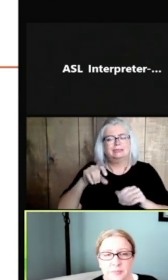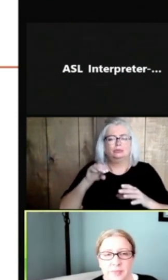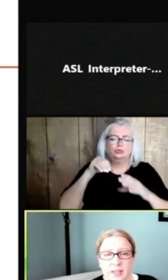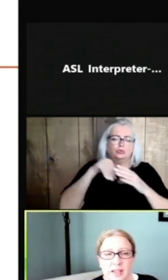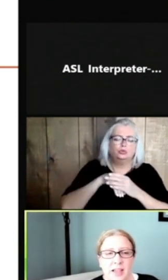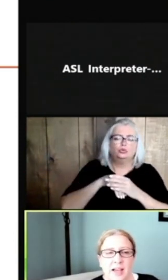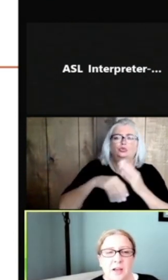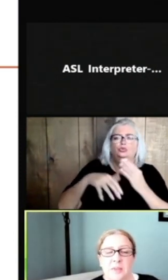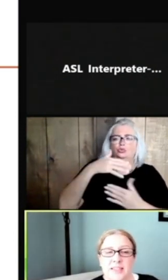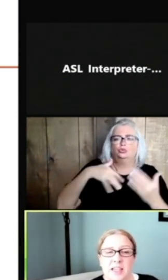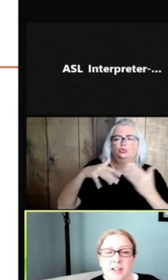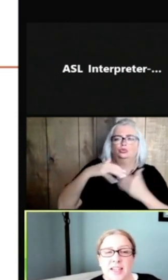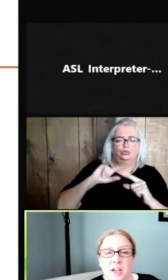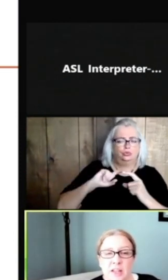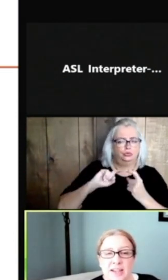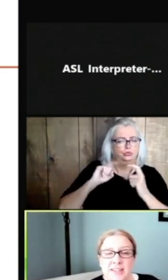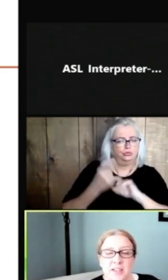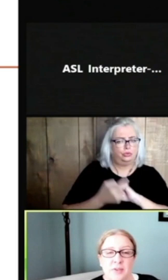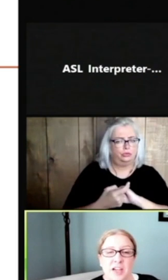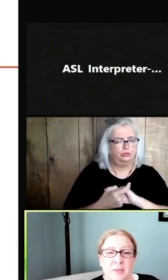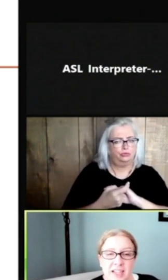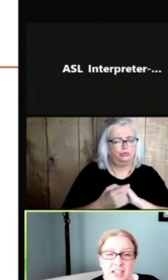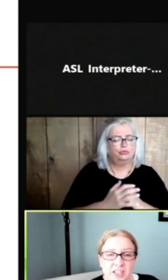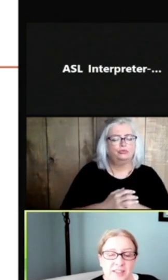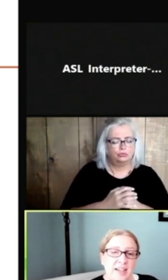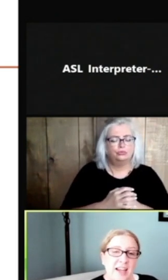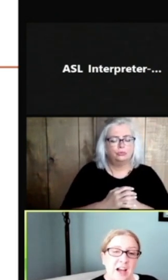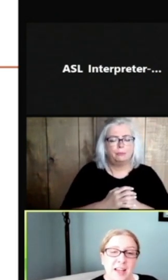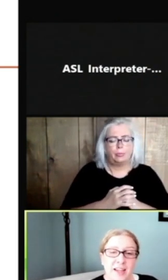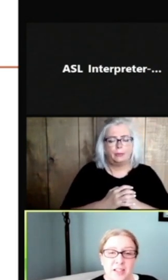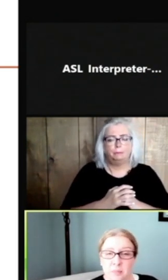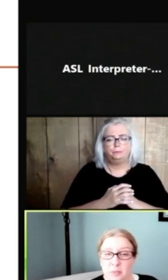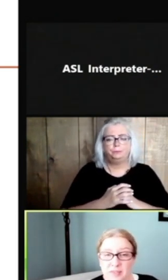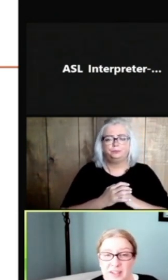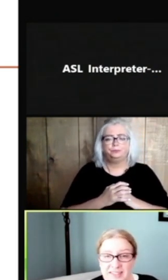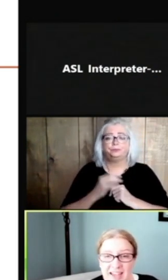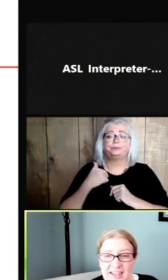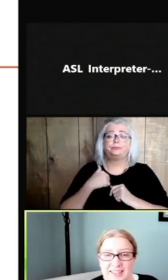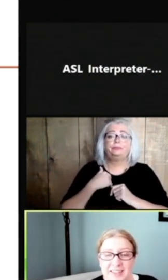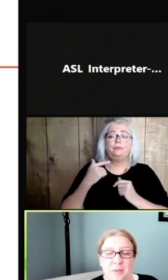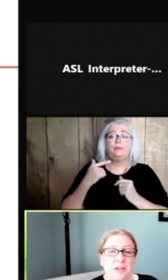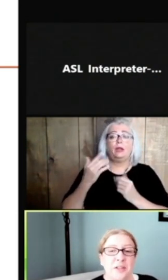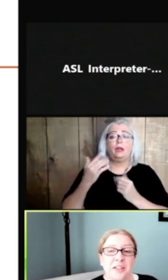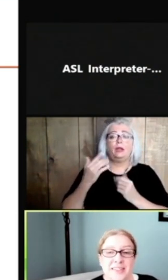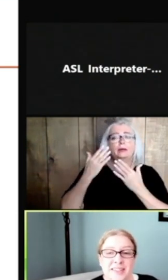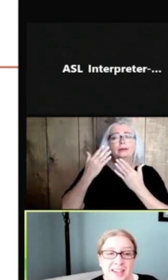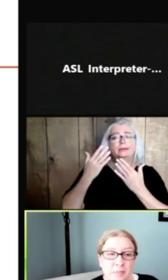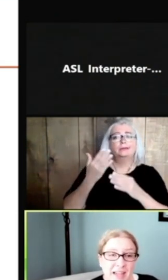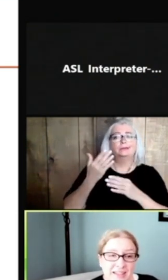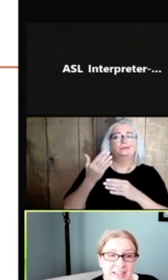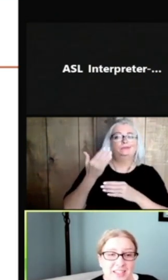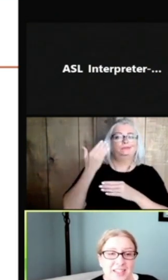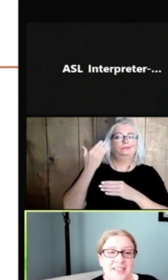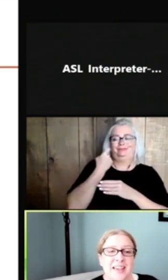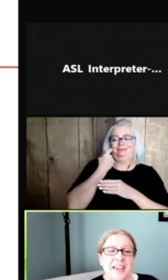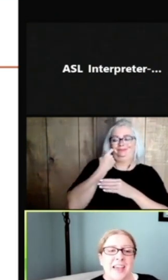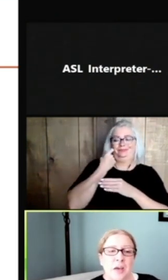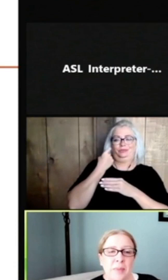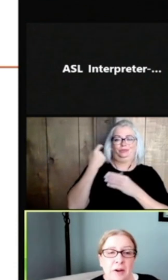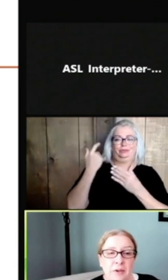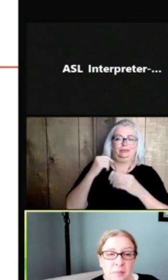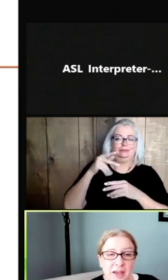change. This can all take place as the recommendations that I outlined on previous slides, including listening and plan